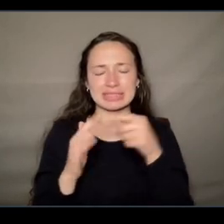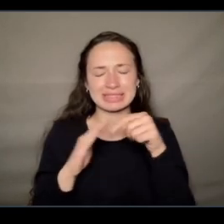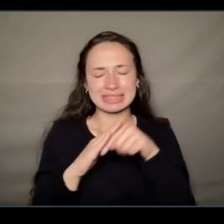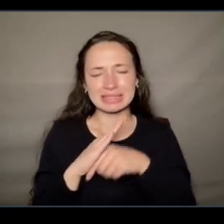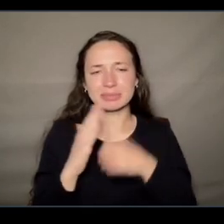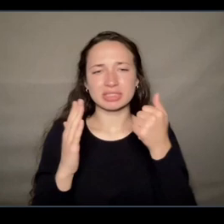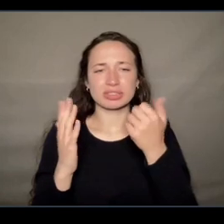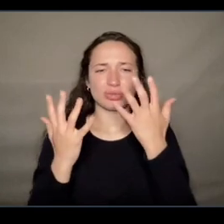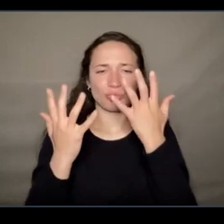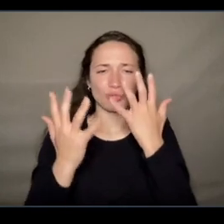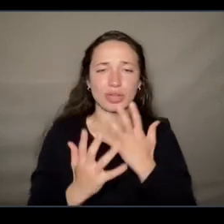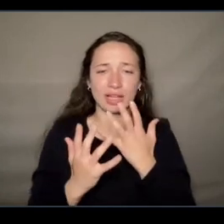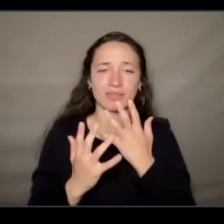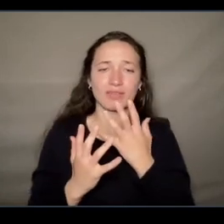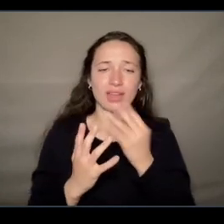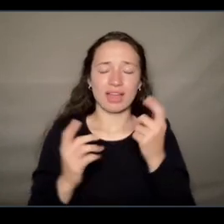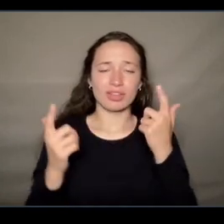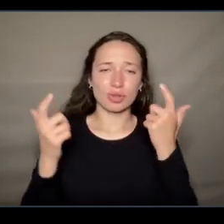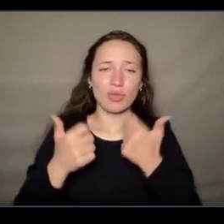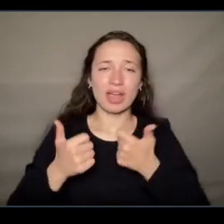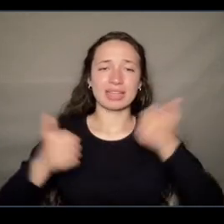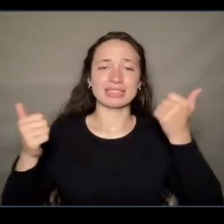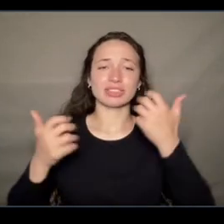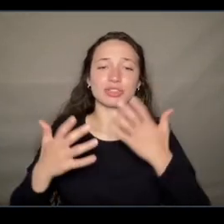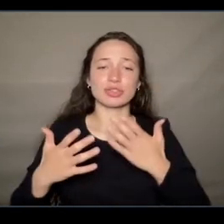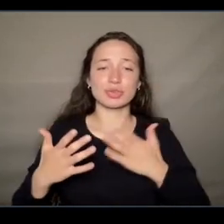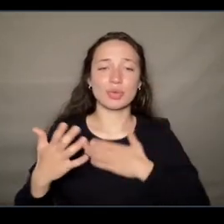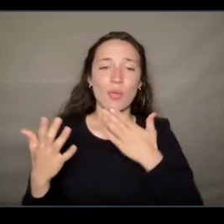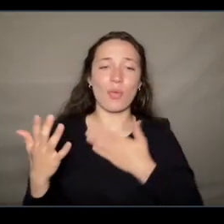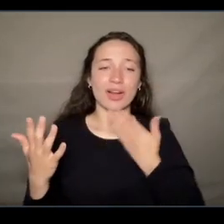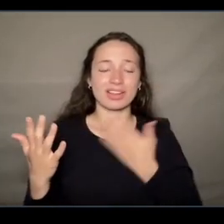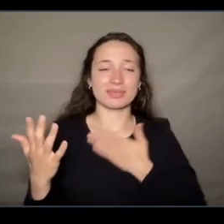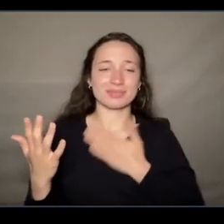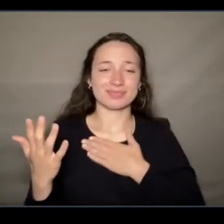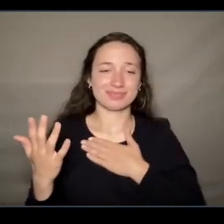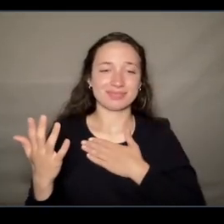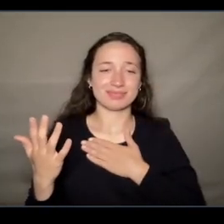the deepest grief and the greatest joy.